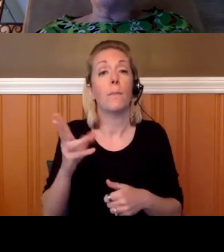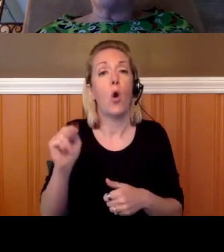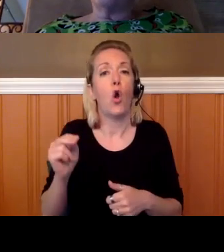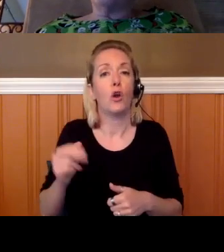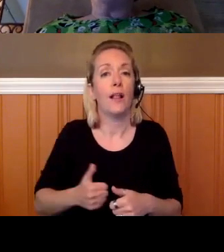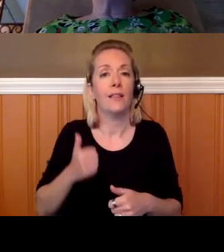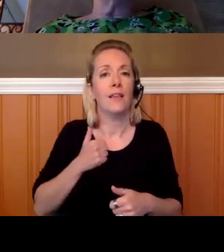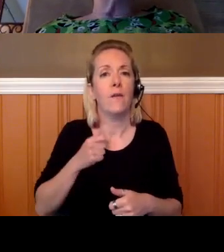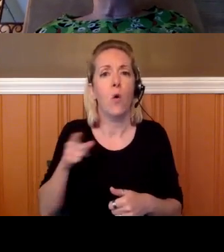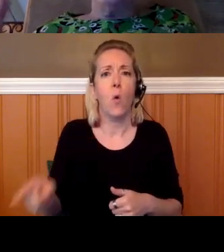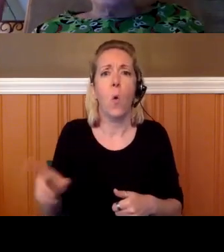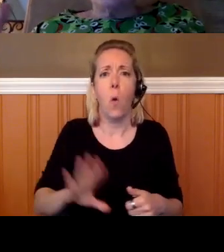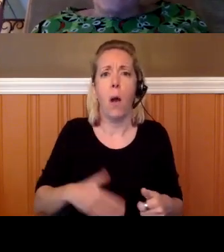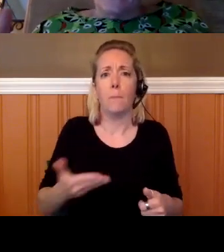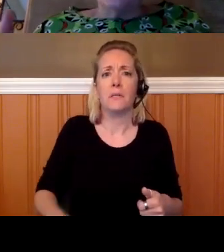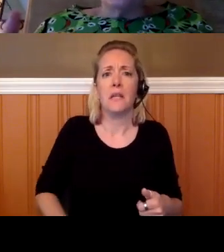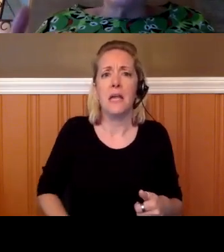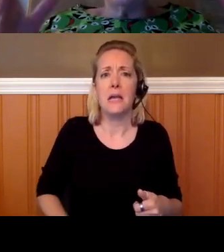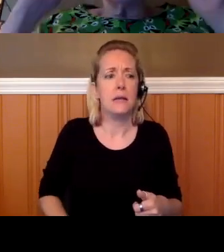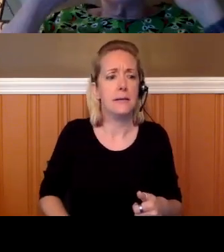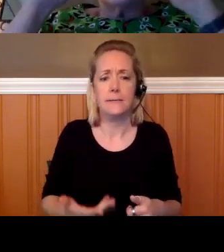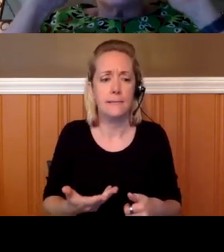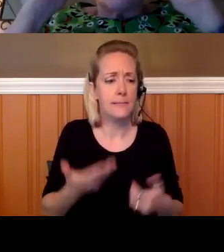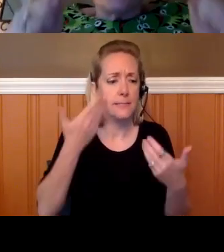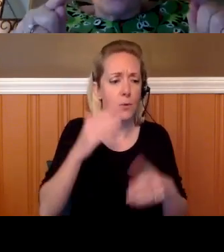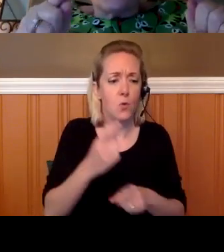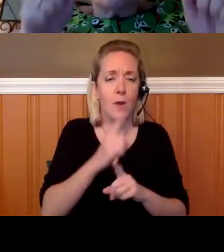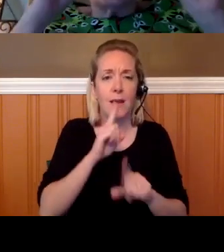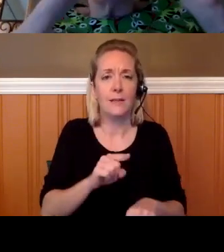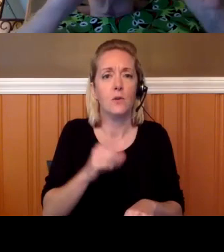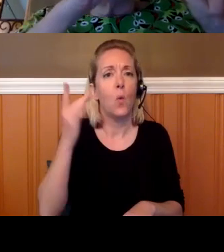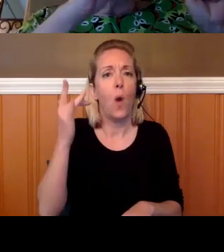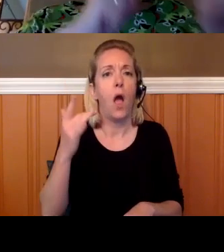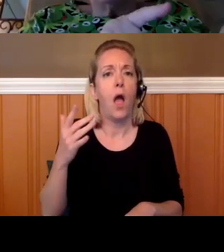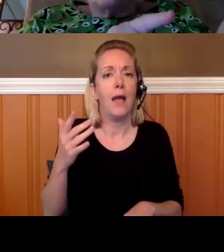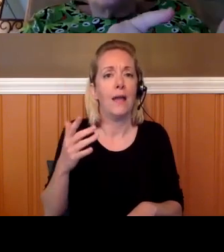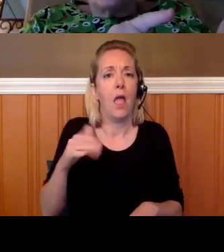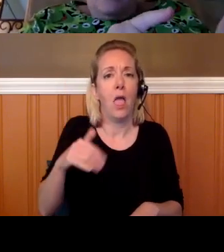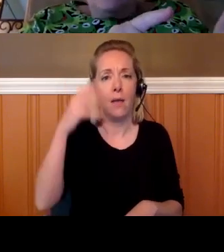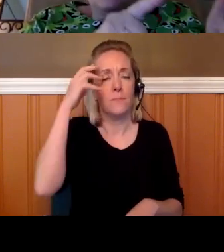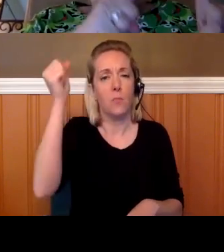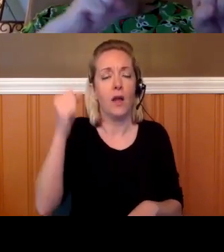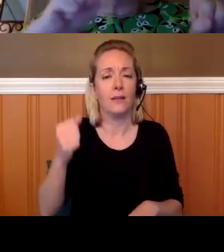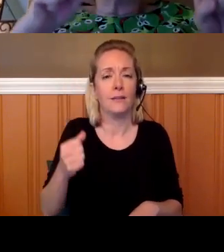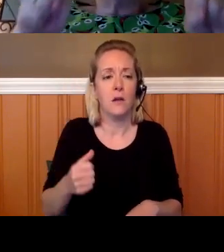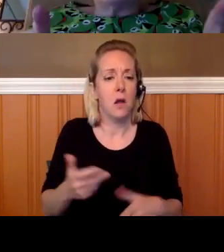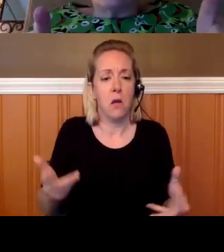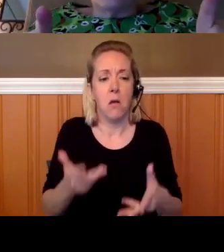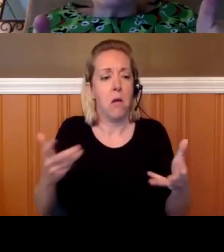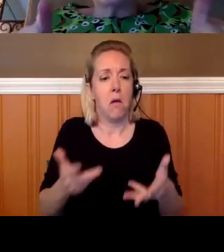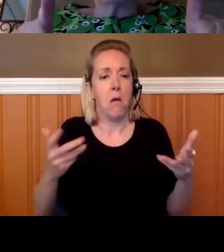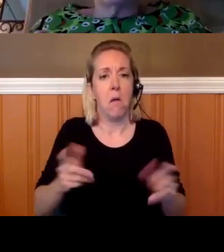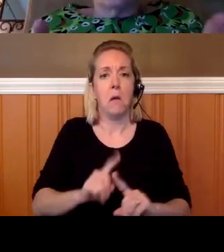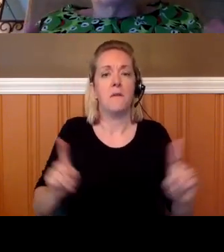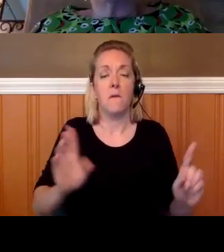really, really angry with me because she wants to memorize the right answer and get through the task. And how dare I ask her to look at it and do it in a different